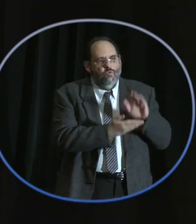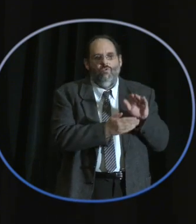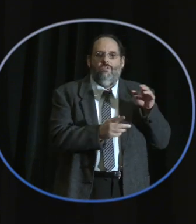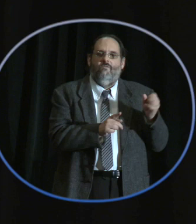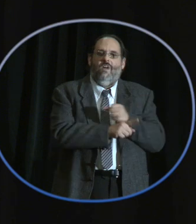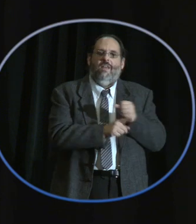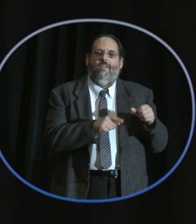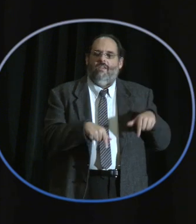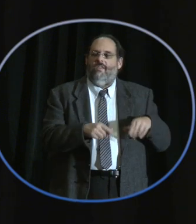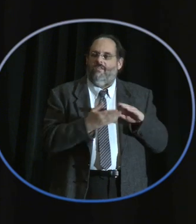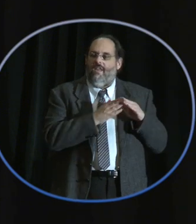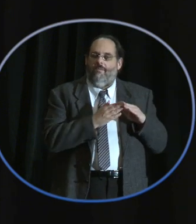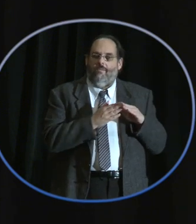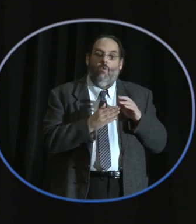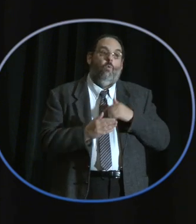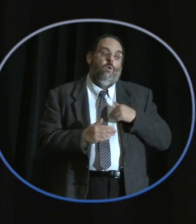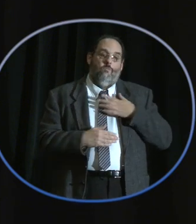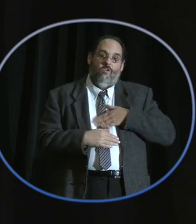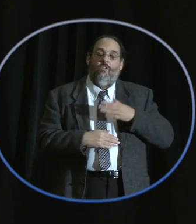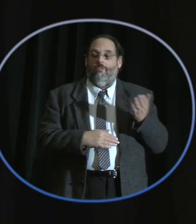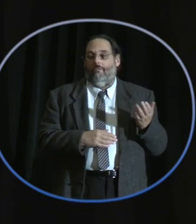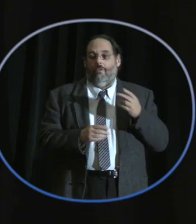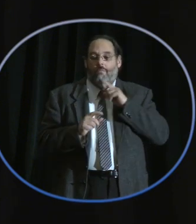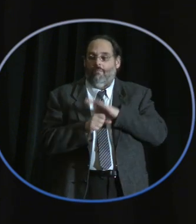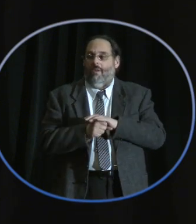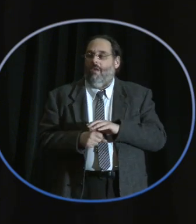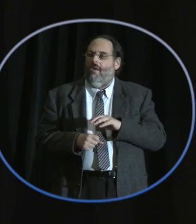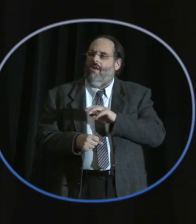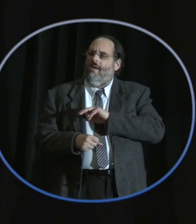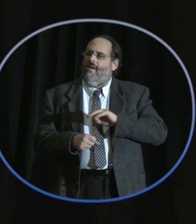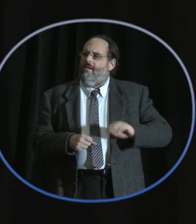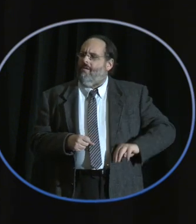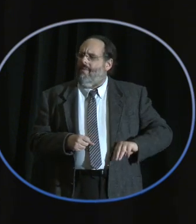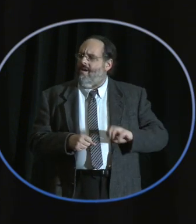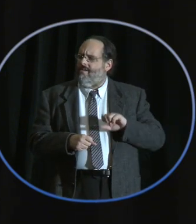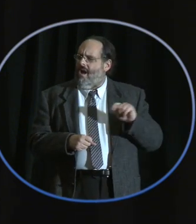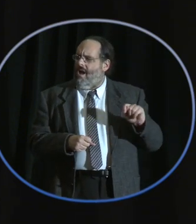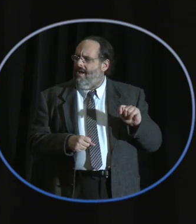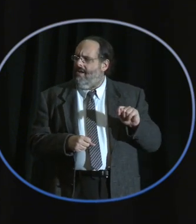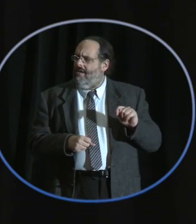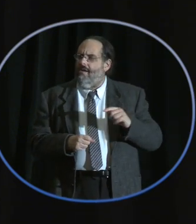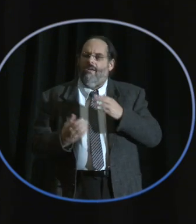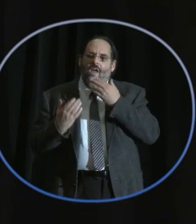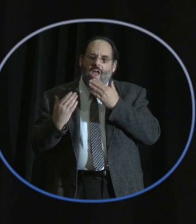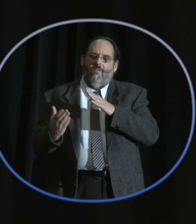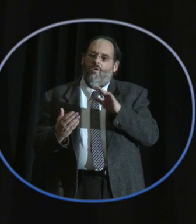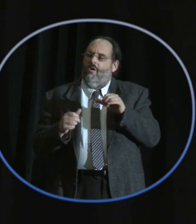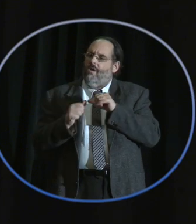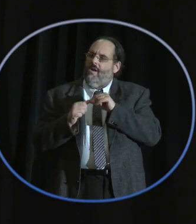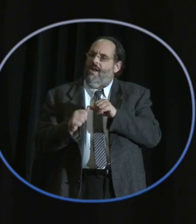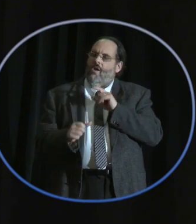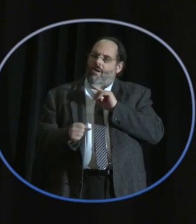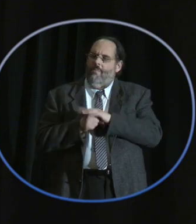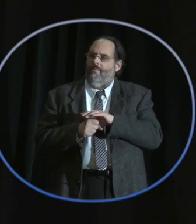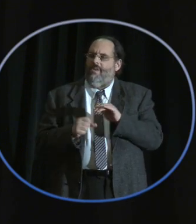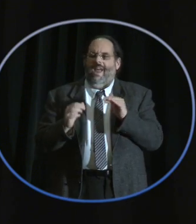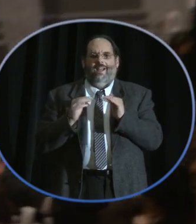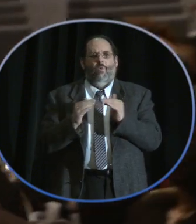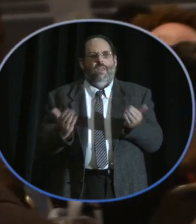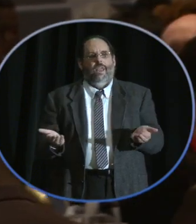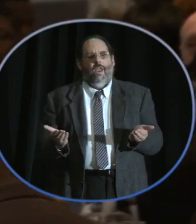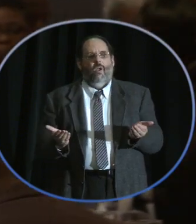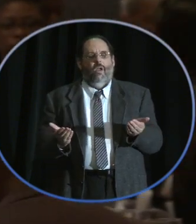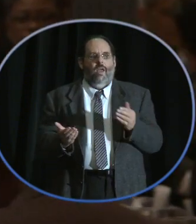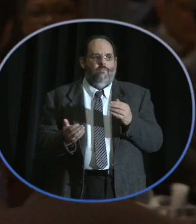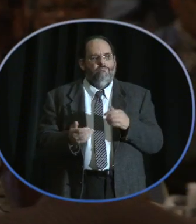city. So we're very, very thankful. Mayor Scott, I keep mentioning your name, just very, very thankful for your continued commitment to equity and making